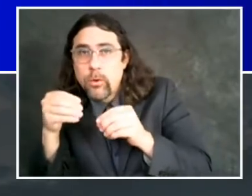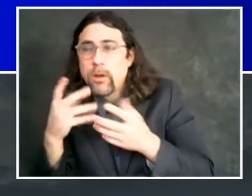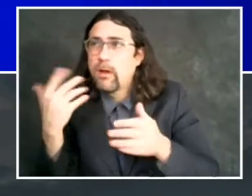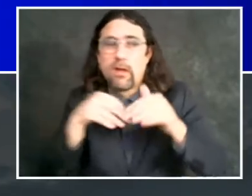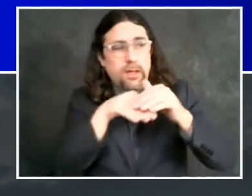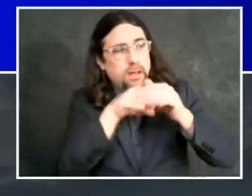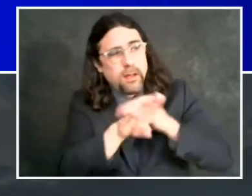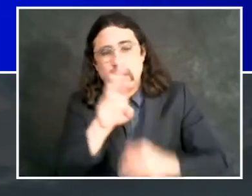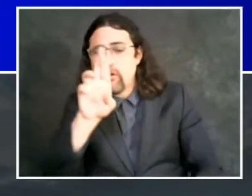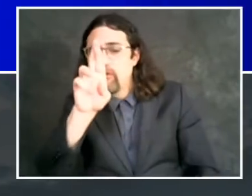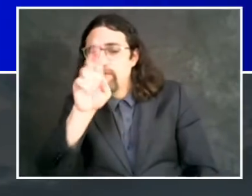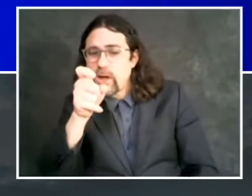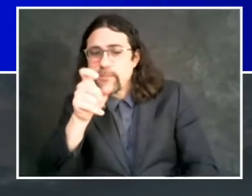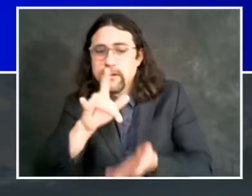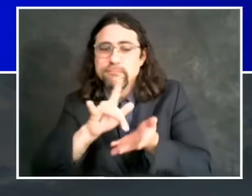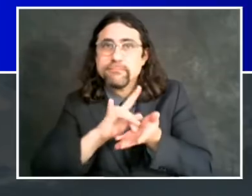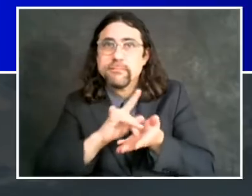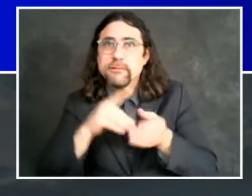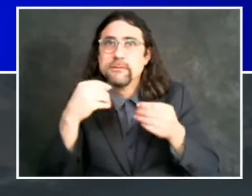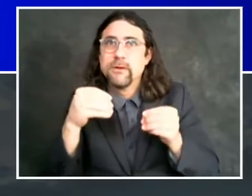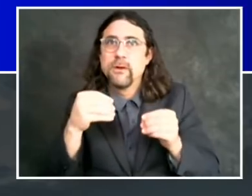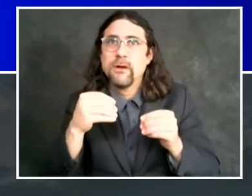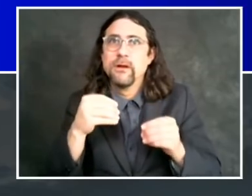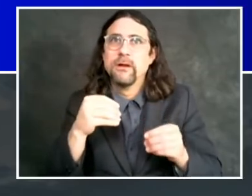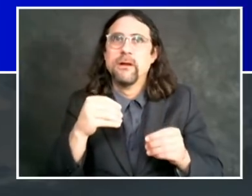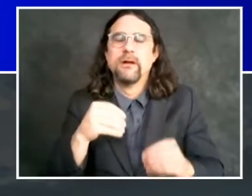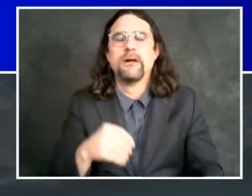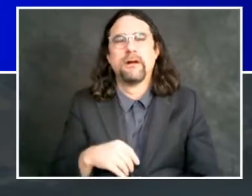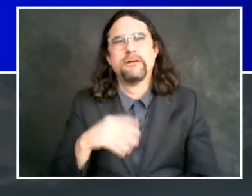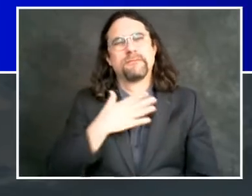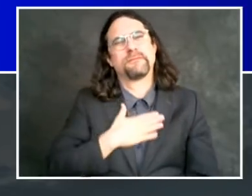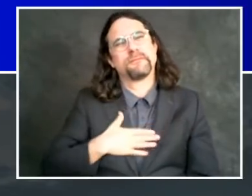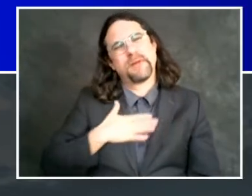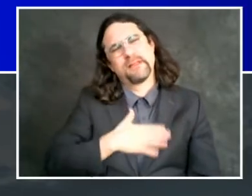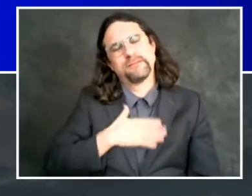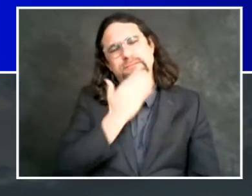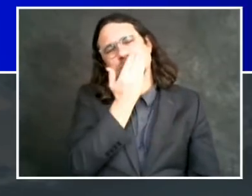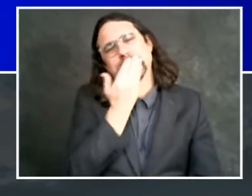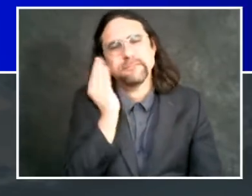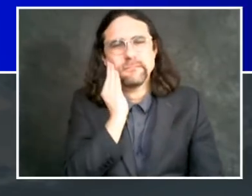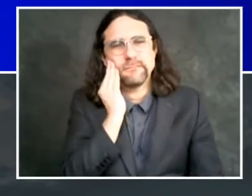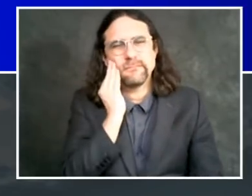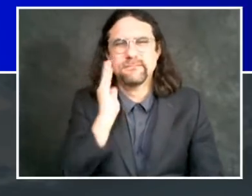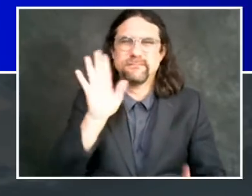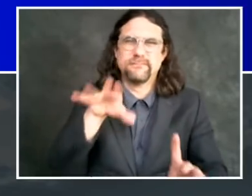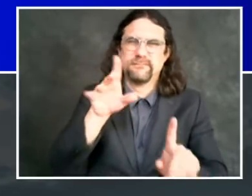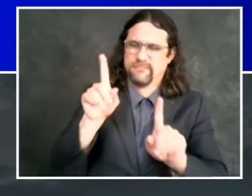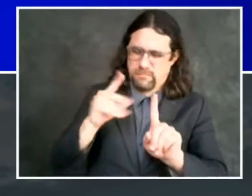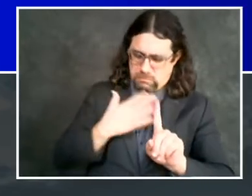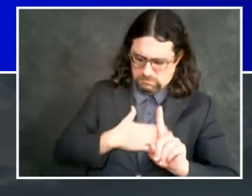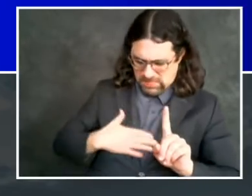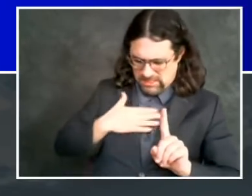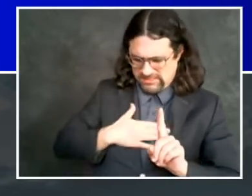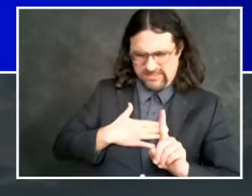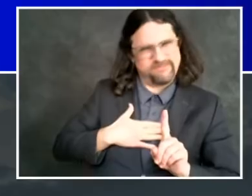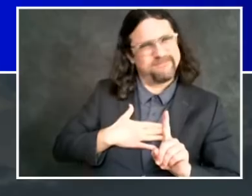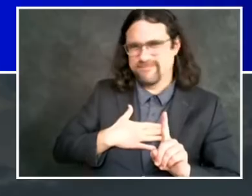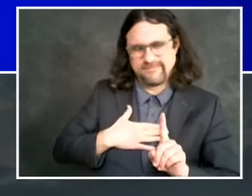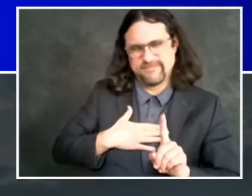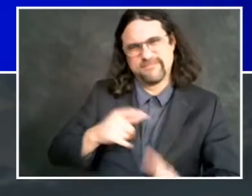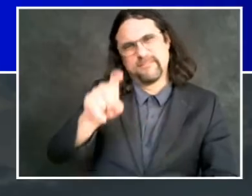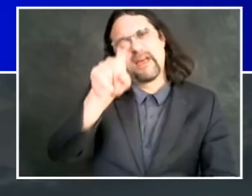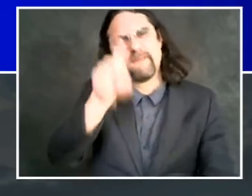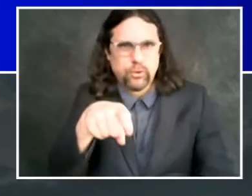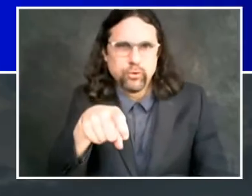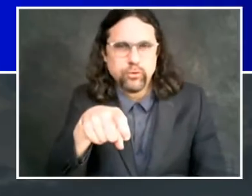have to do that out of respect for your fellow New Yorkers. You have to do that to help protect everyone. Remember, when this disease is not spreading, it's also